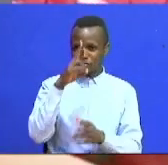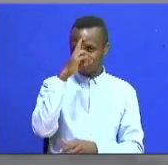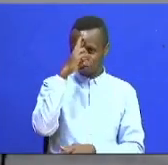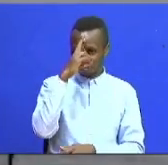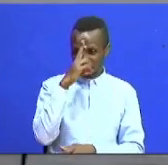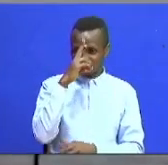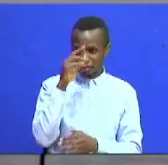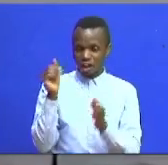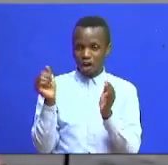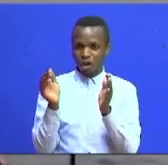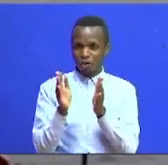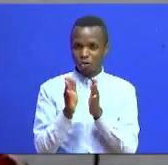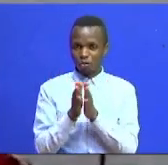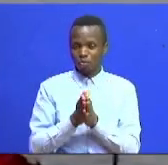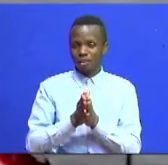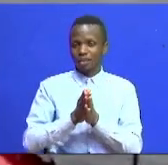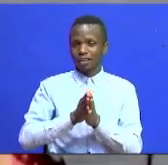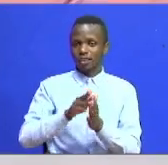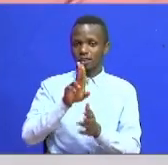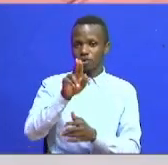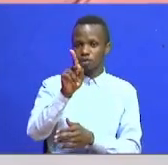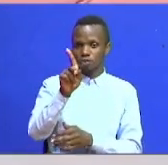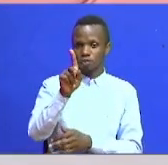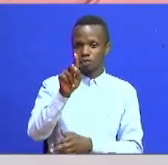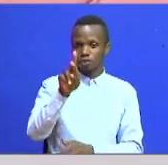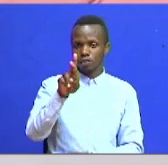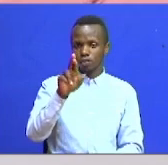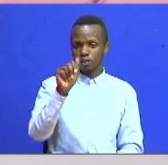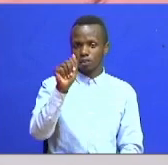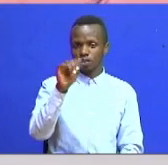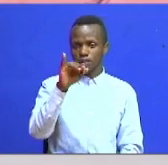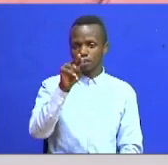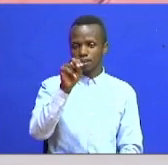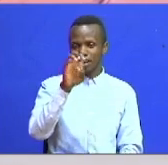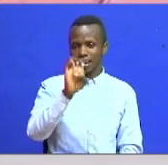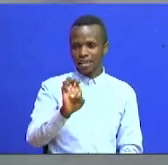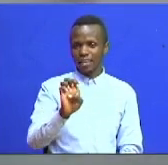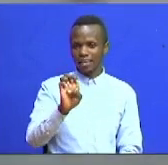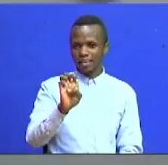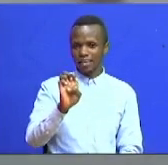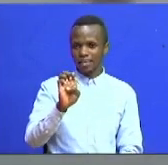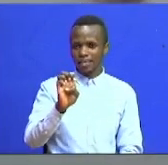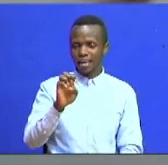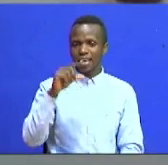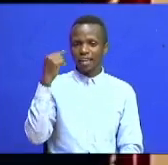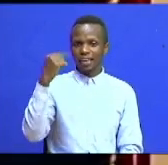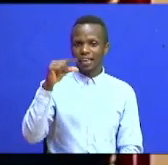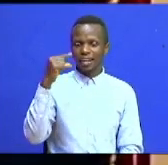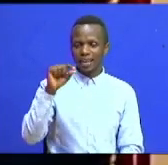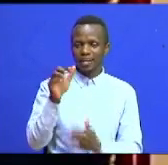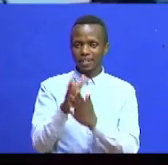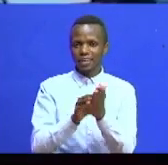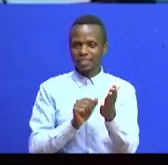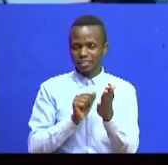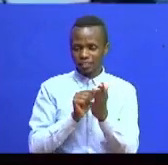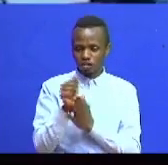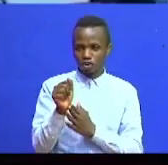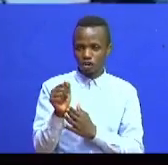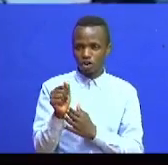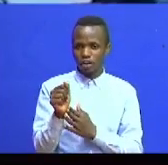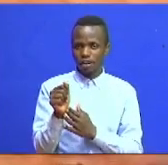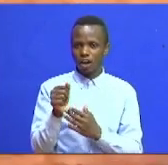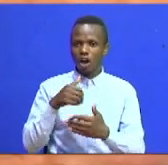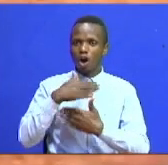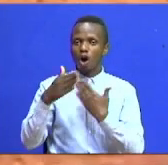of Ukraine in February 2022, Ukrainian exports of grain have been severely disrupted. For